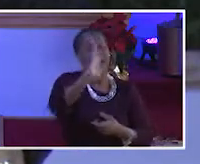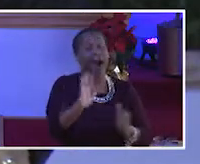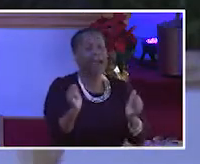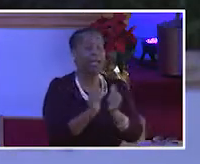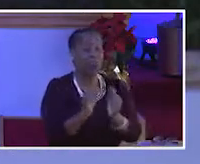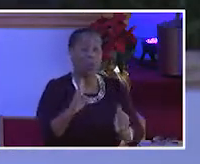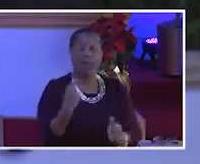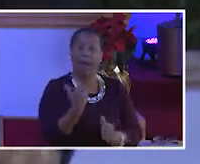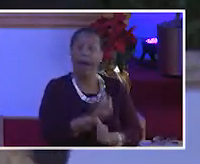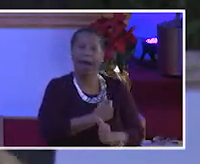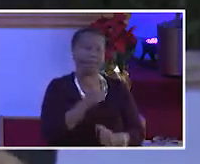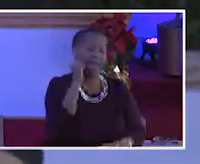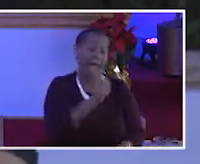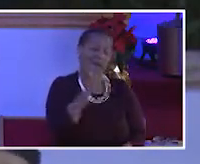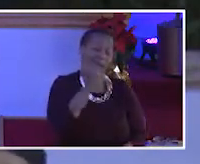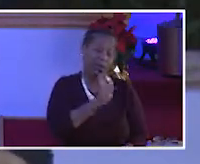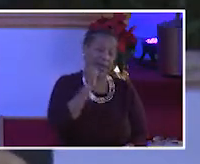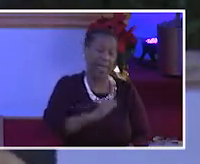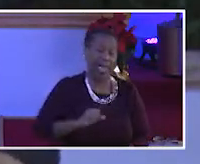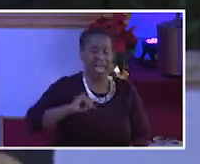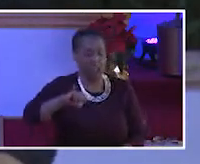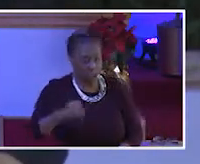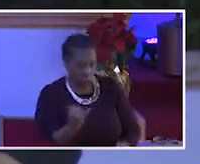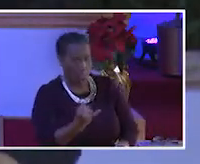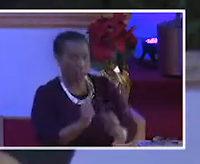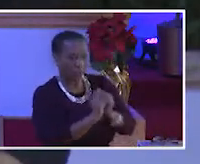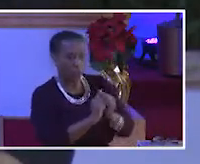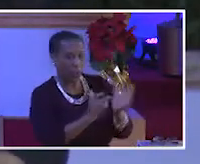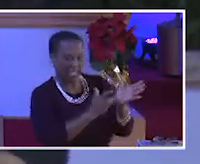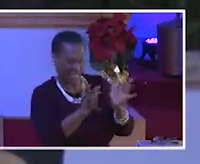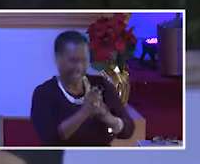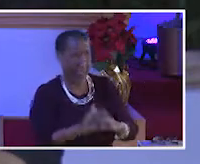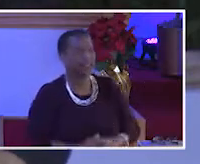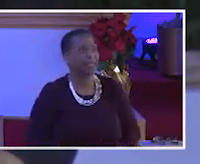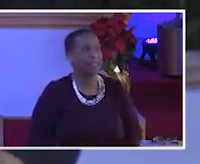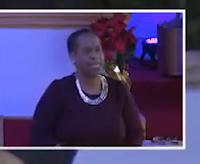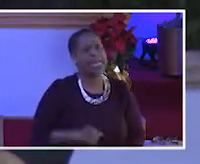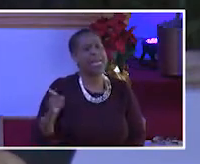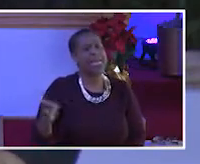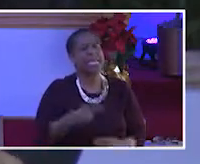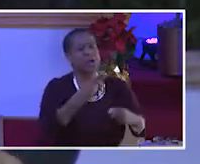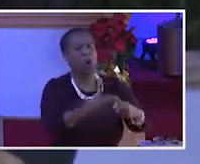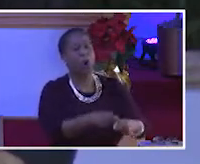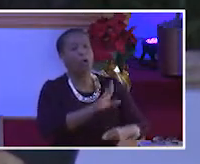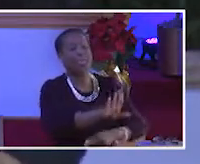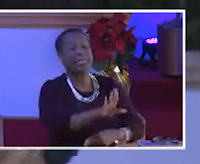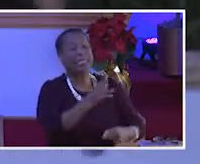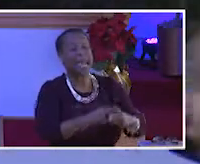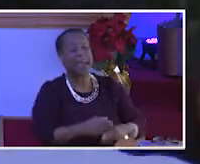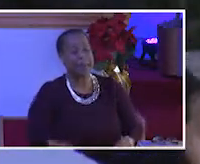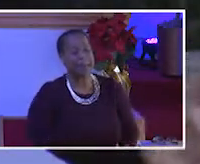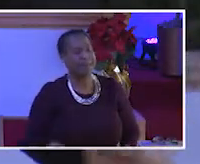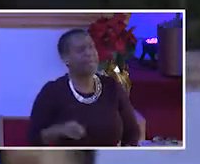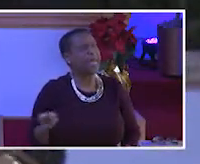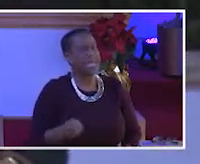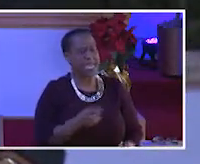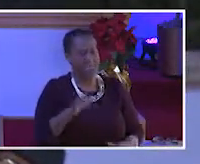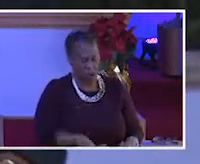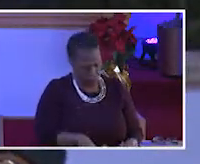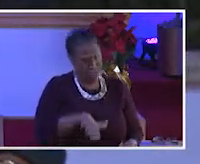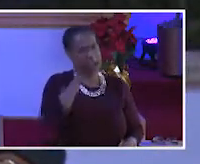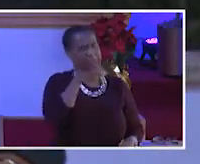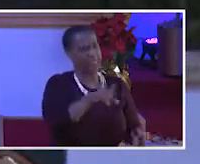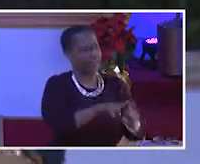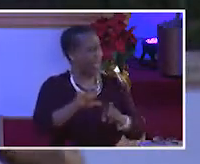us. Every day Joseph spent with Jesus, he called his name. He raised him as his